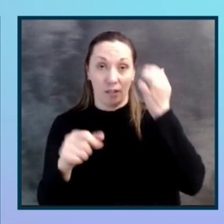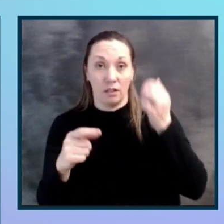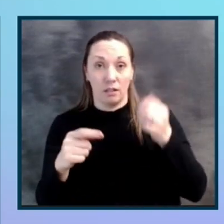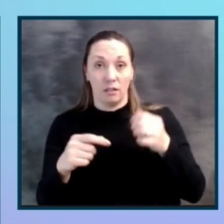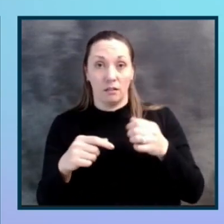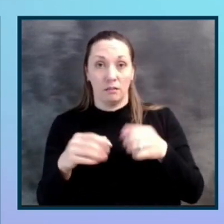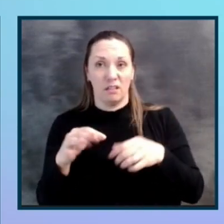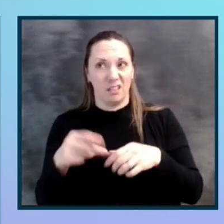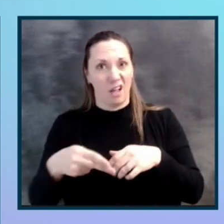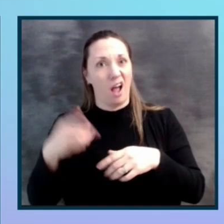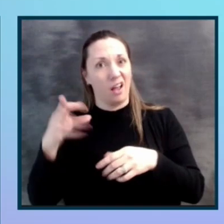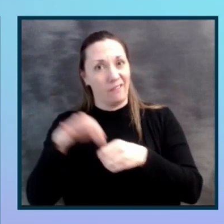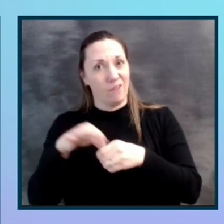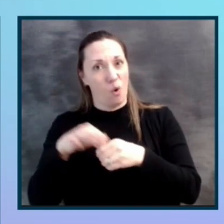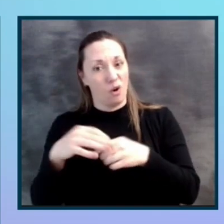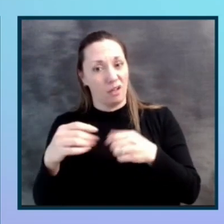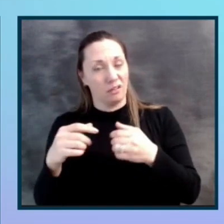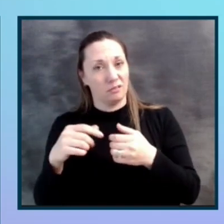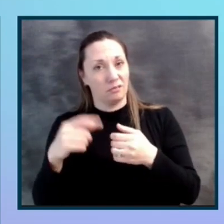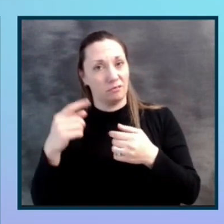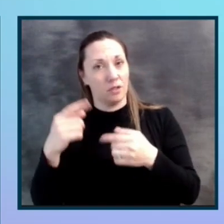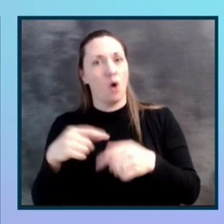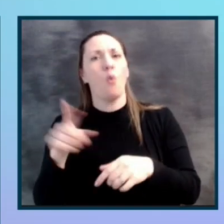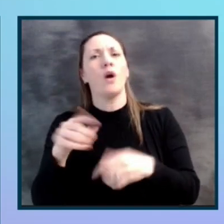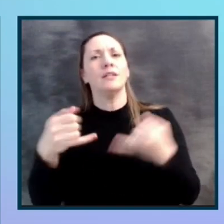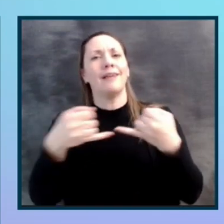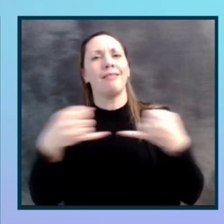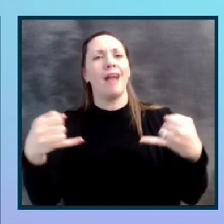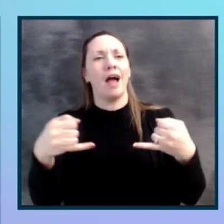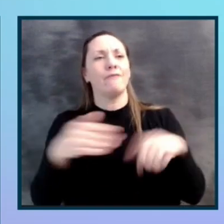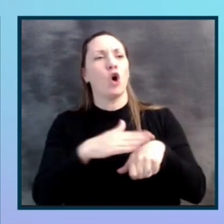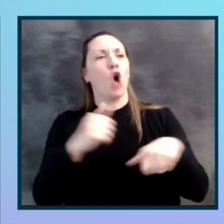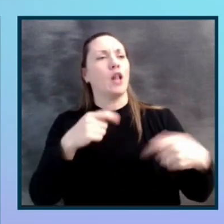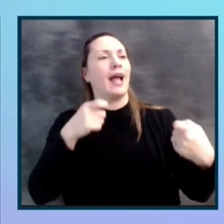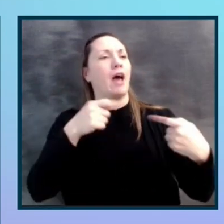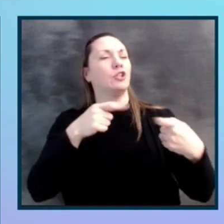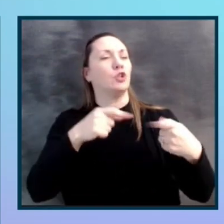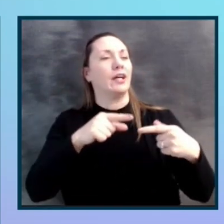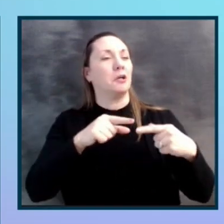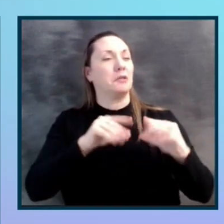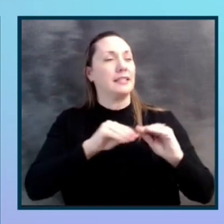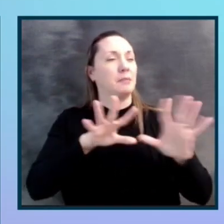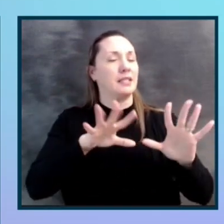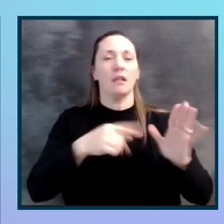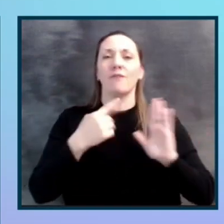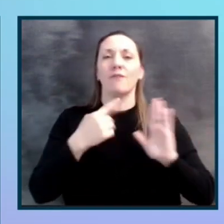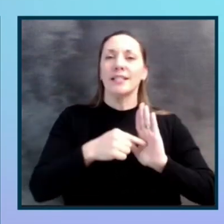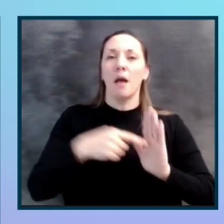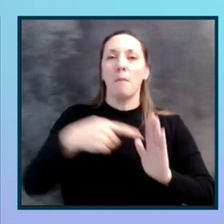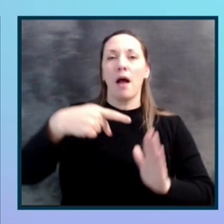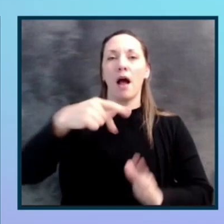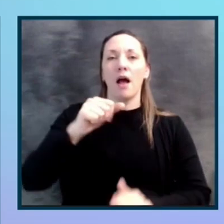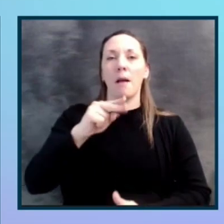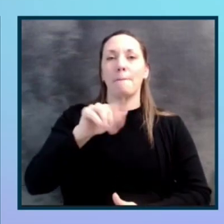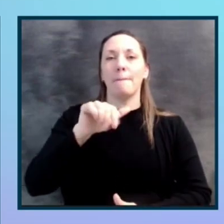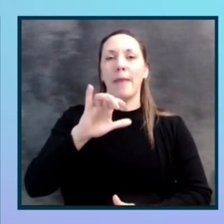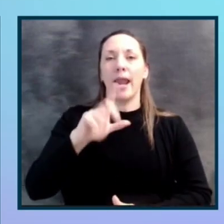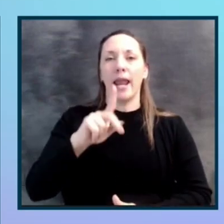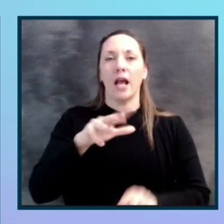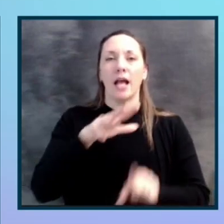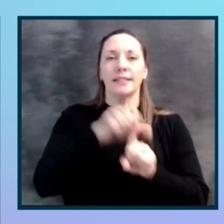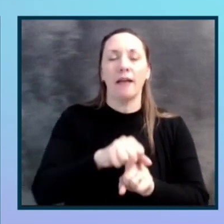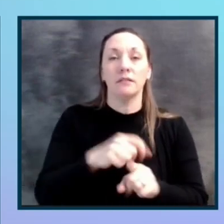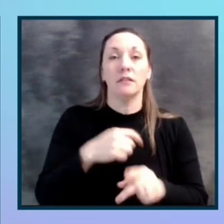voted. Where do you think the line is between calling out a trigger explicitly, for example, panic attacks, and